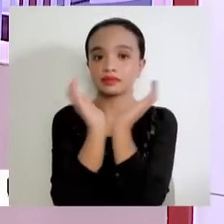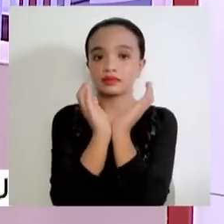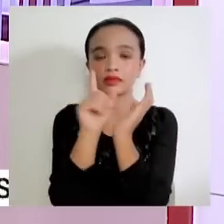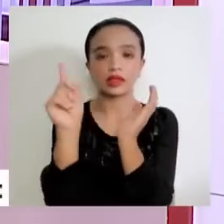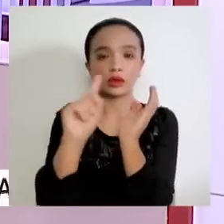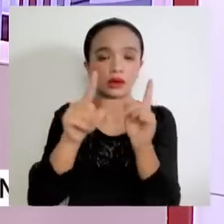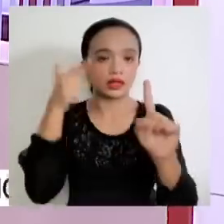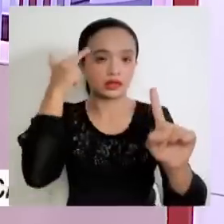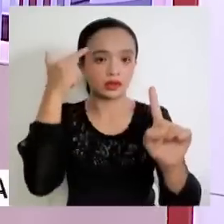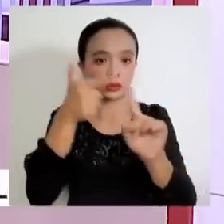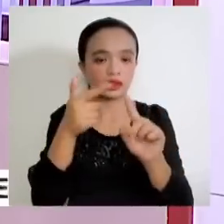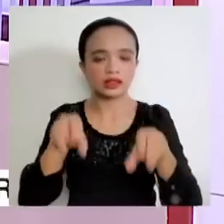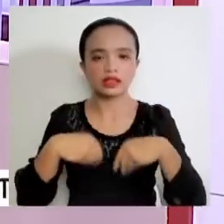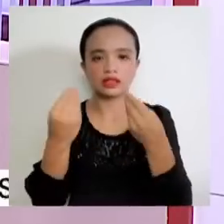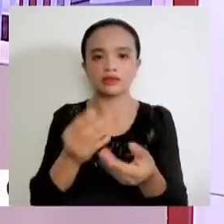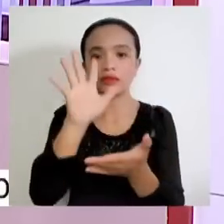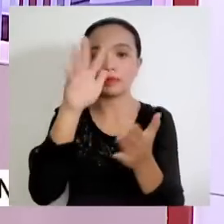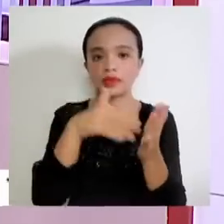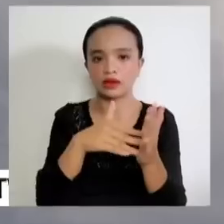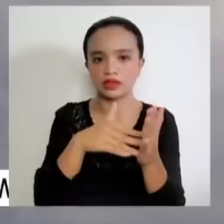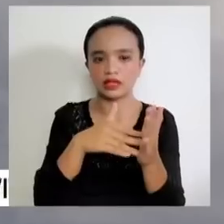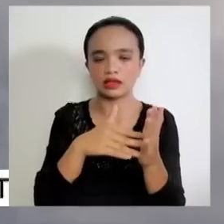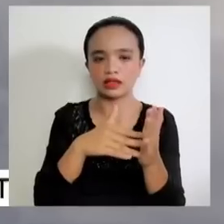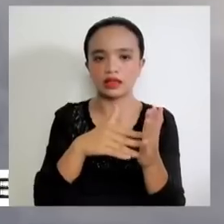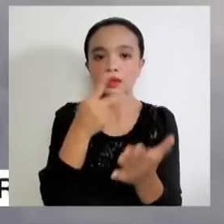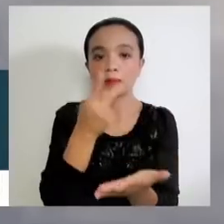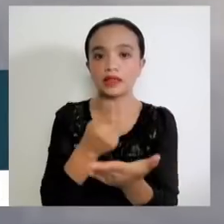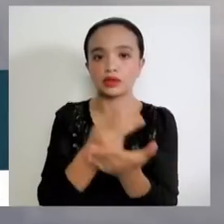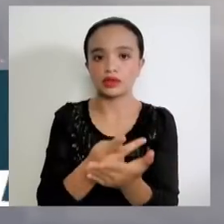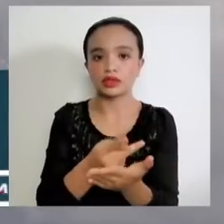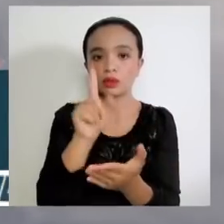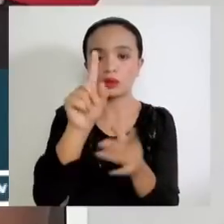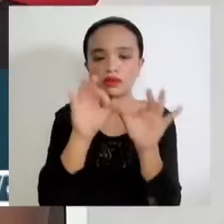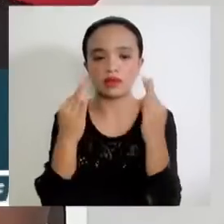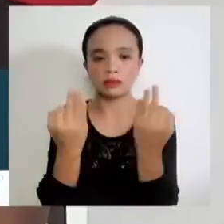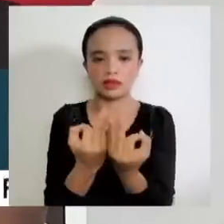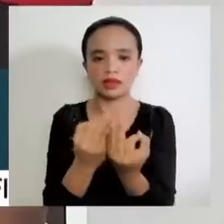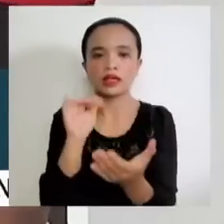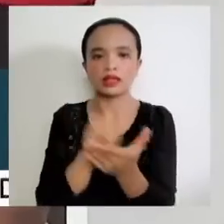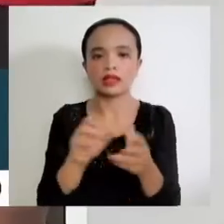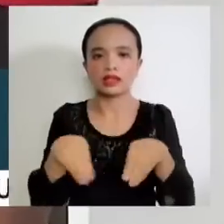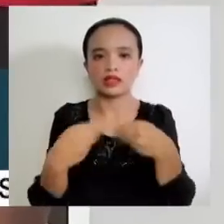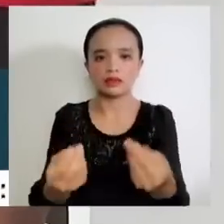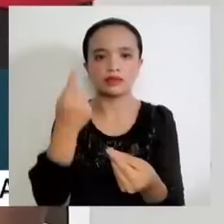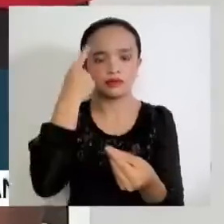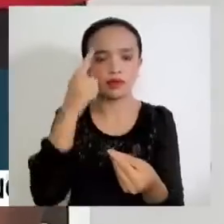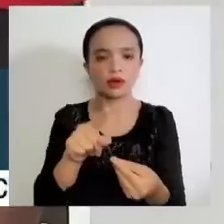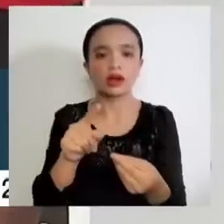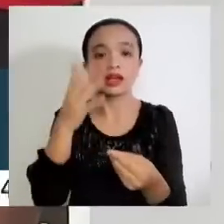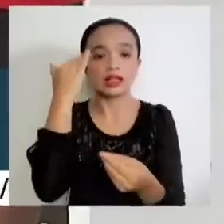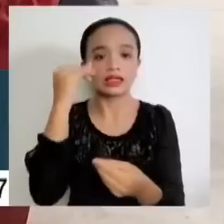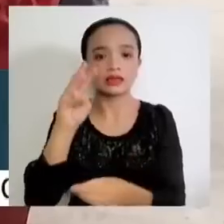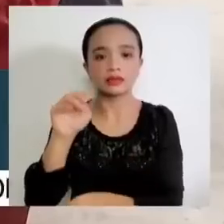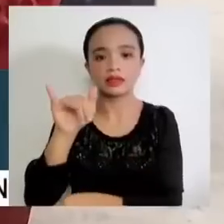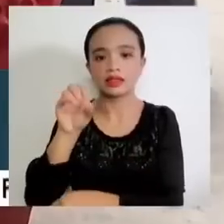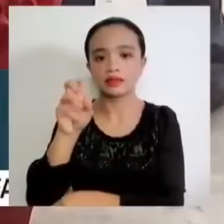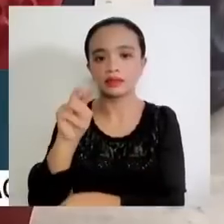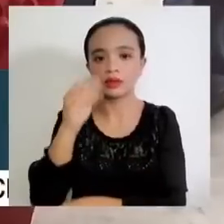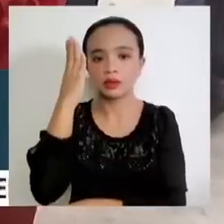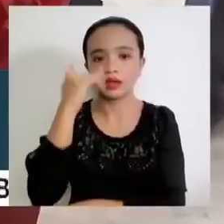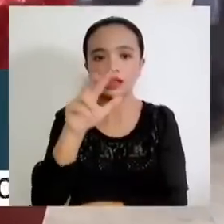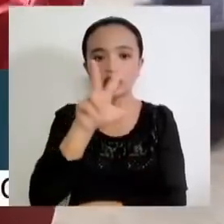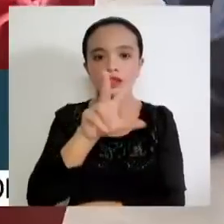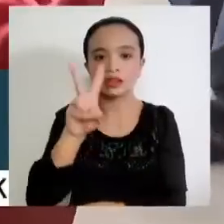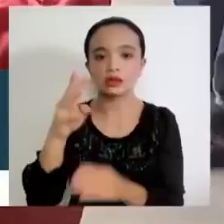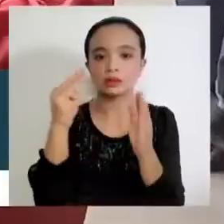as much as 5,000 pesos per family affected by Mayon's unrest. This is on top of the 32 million pesos in relief